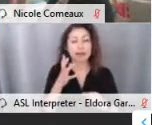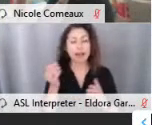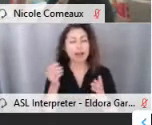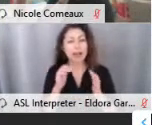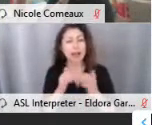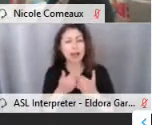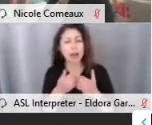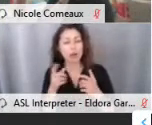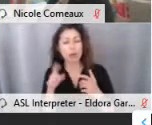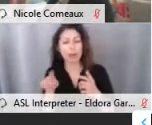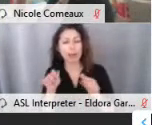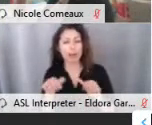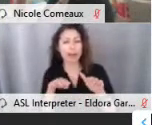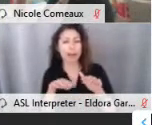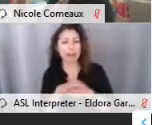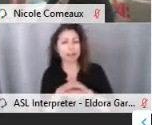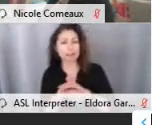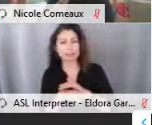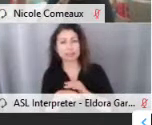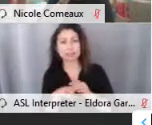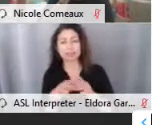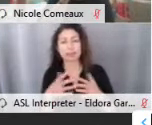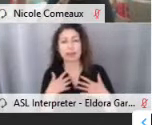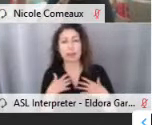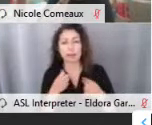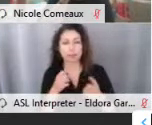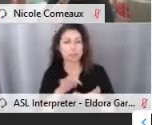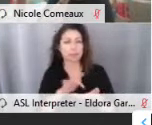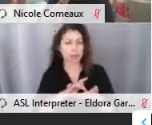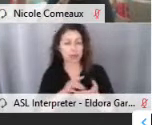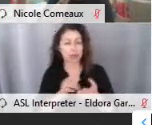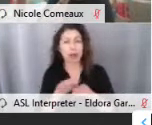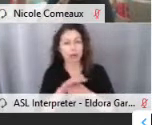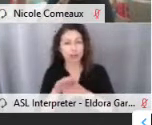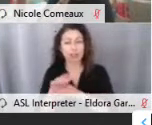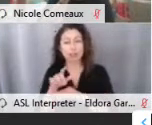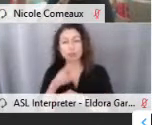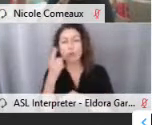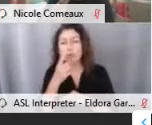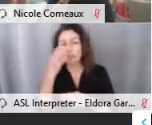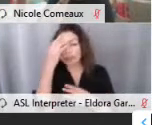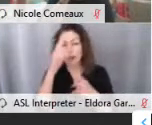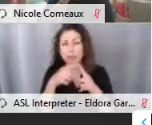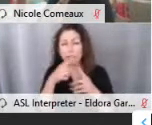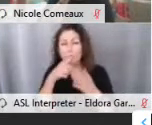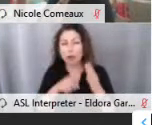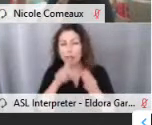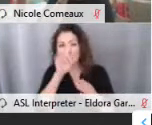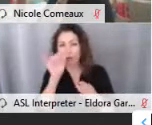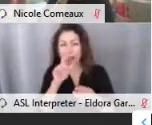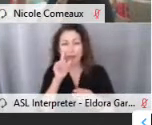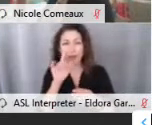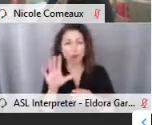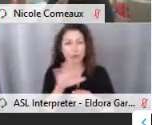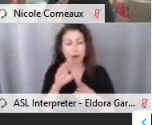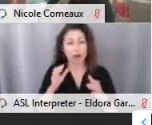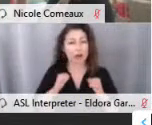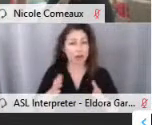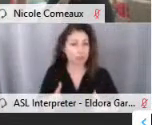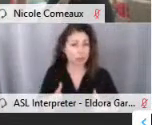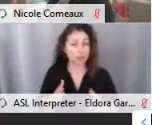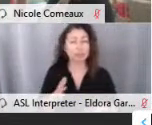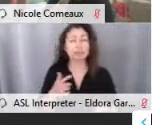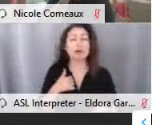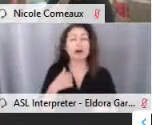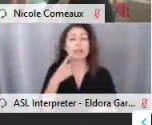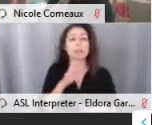to coverage. And so, I think you're always thinking about what it looks like for your constituents. And so